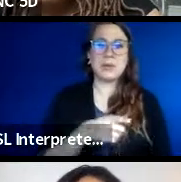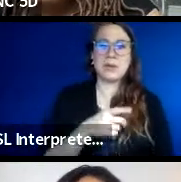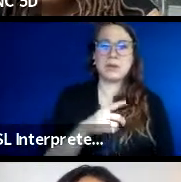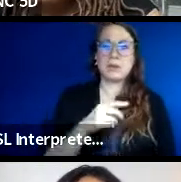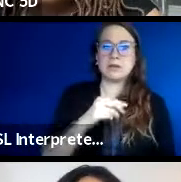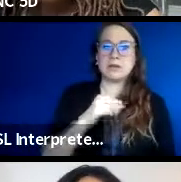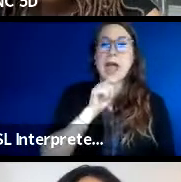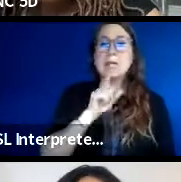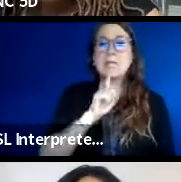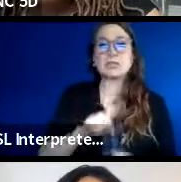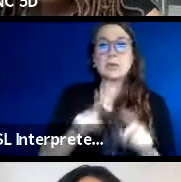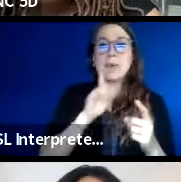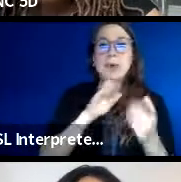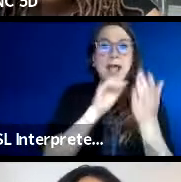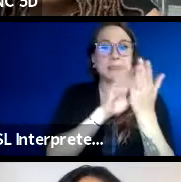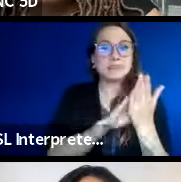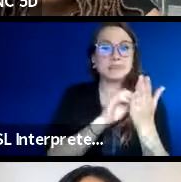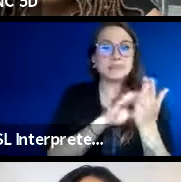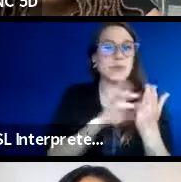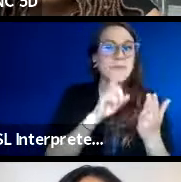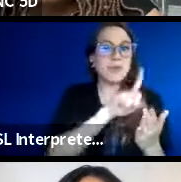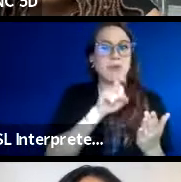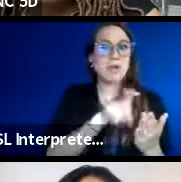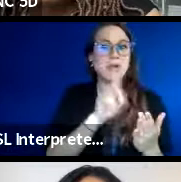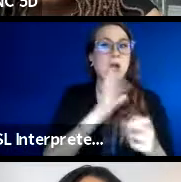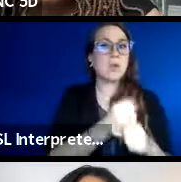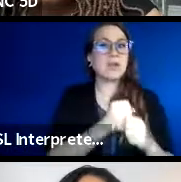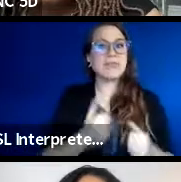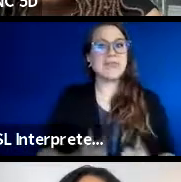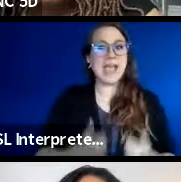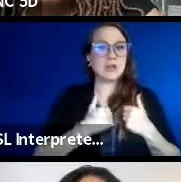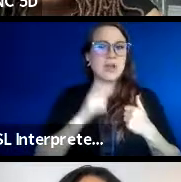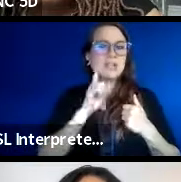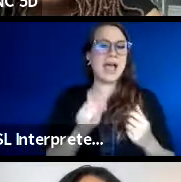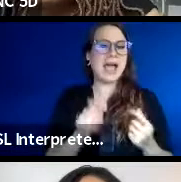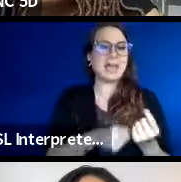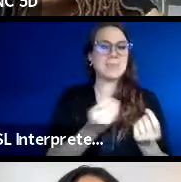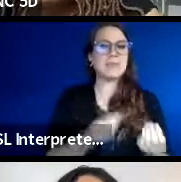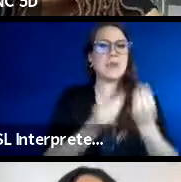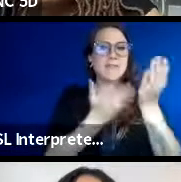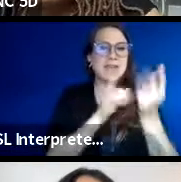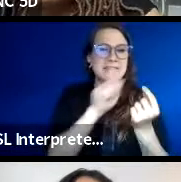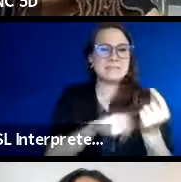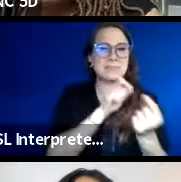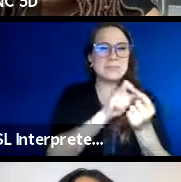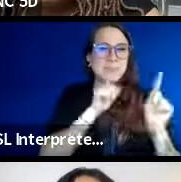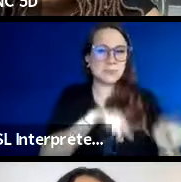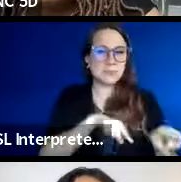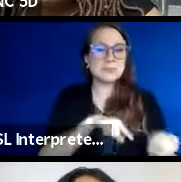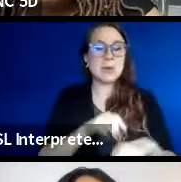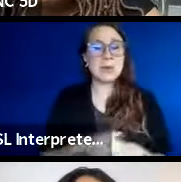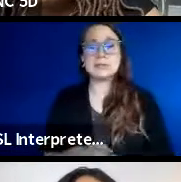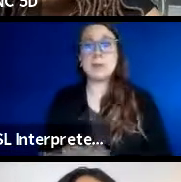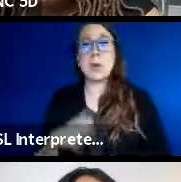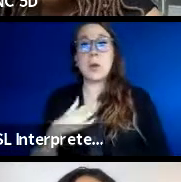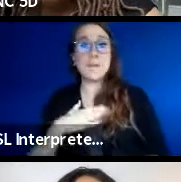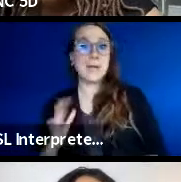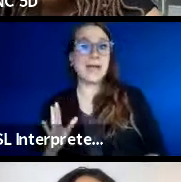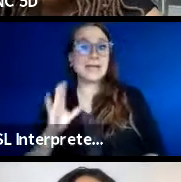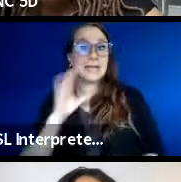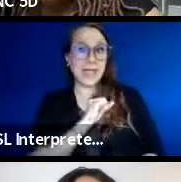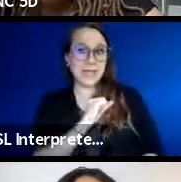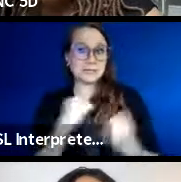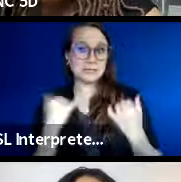of the inquiry and I will get the address so that I can provide a specific response. Okay. My guess, Commissioner, is